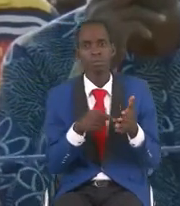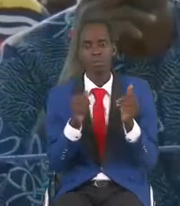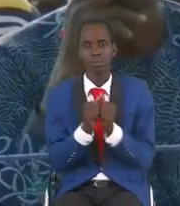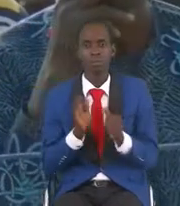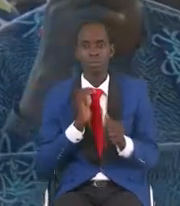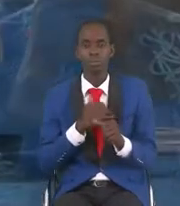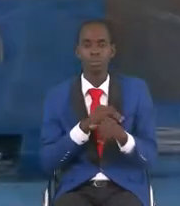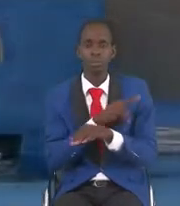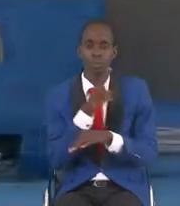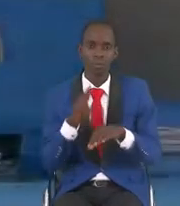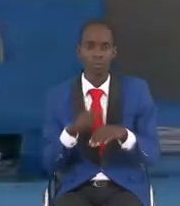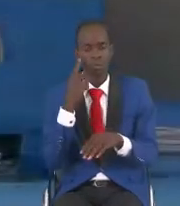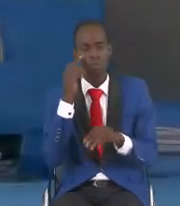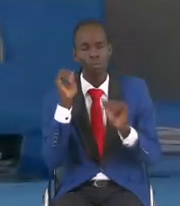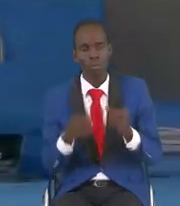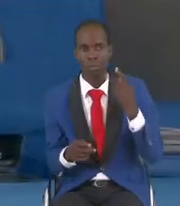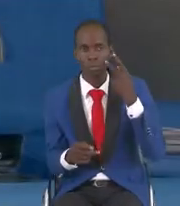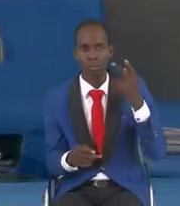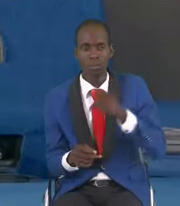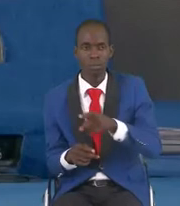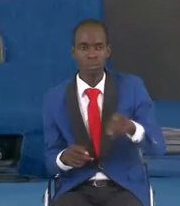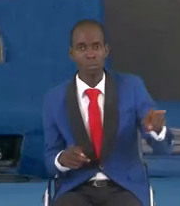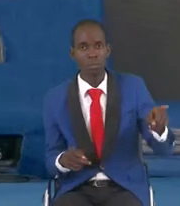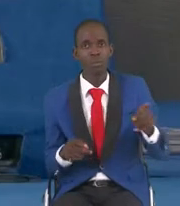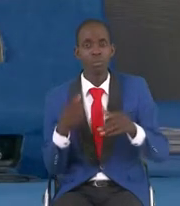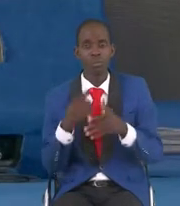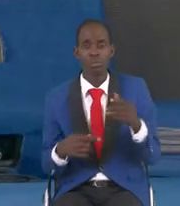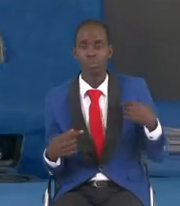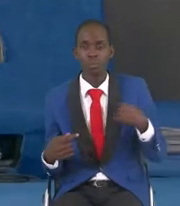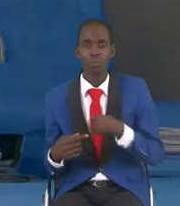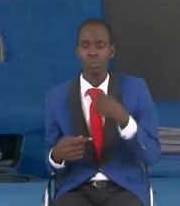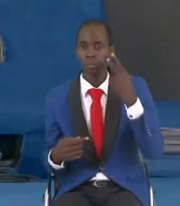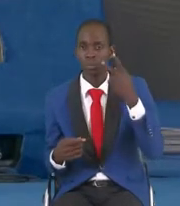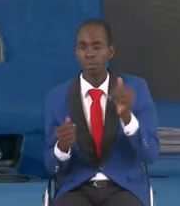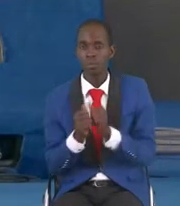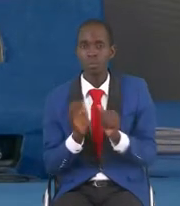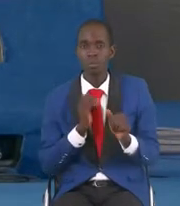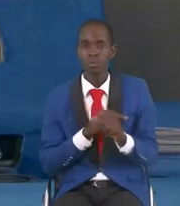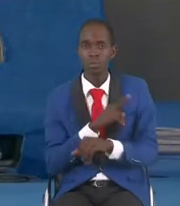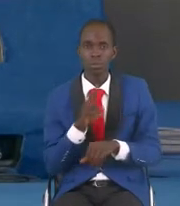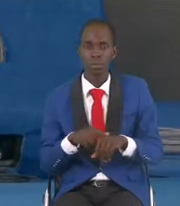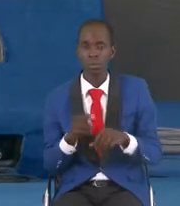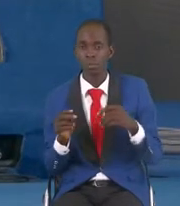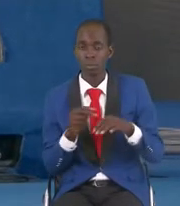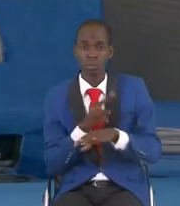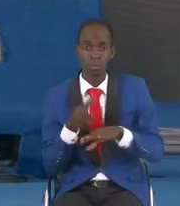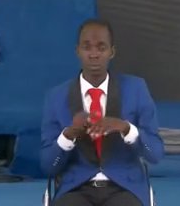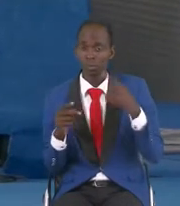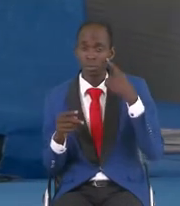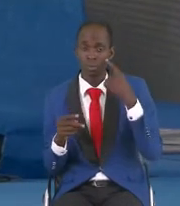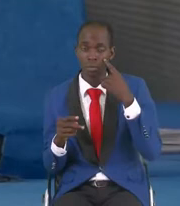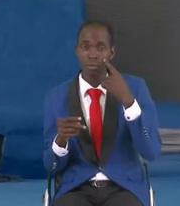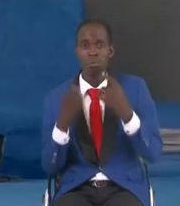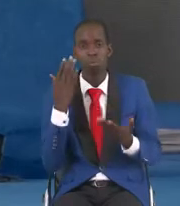we can see them. And what we see with the natural eyes might slow us down, might